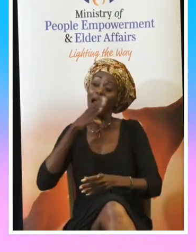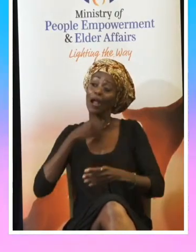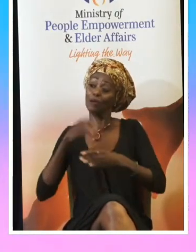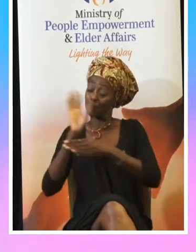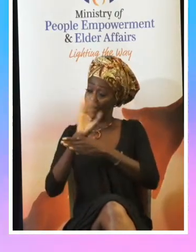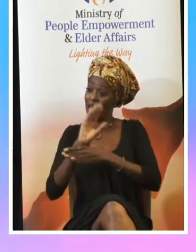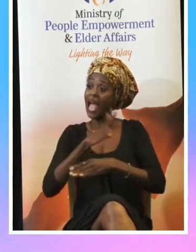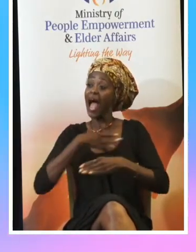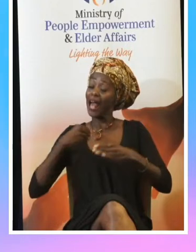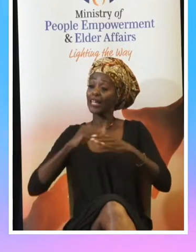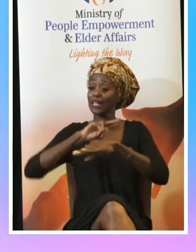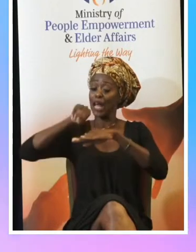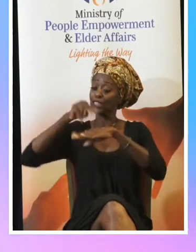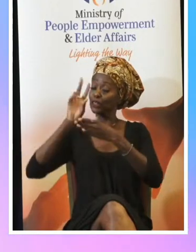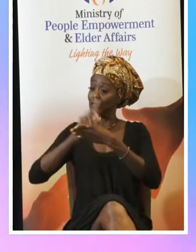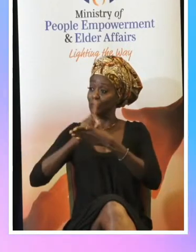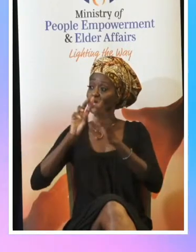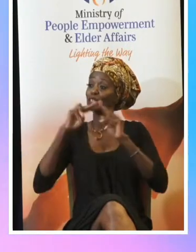National Disabilities Unit.